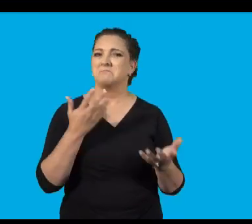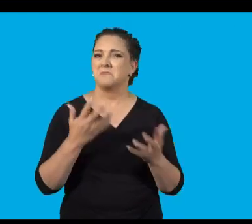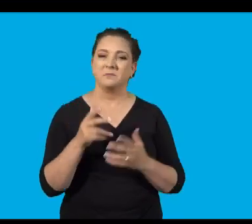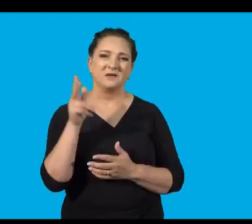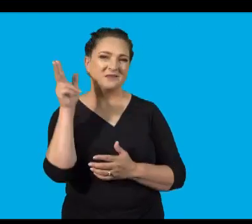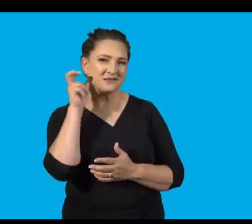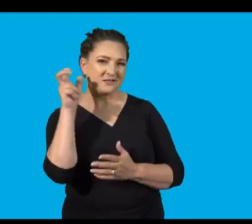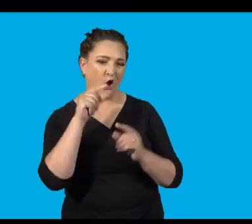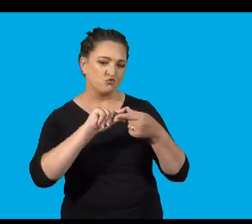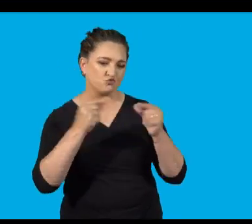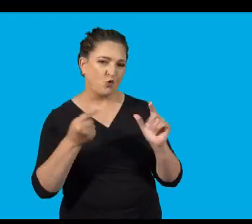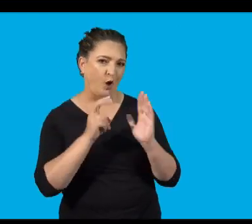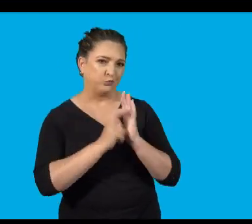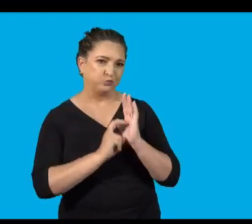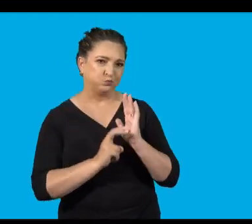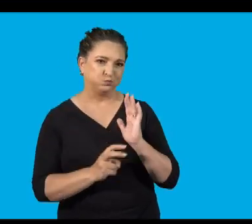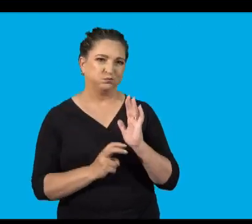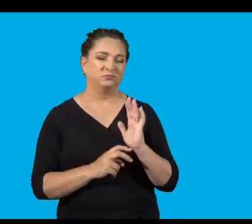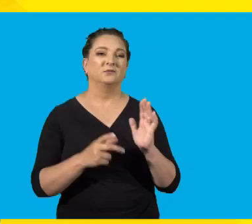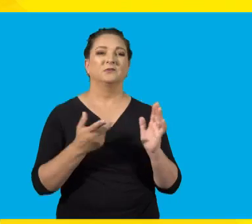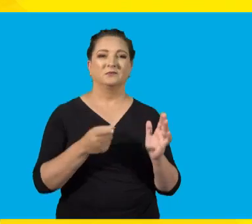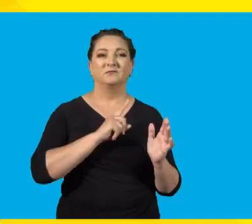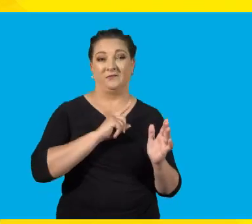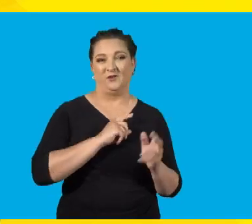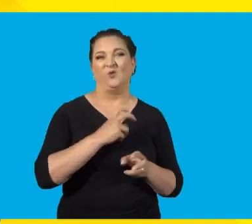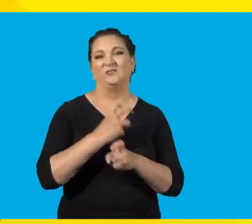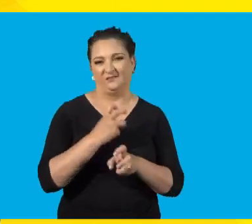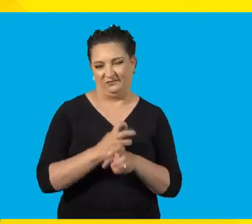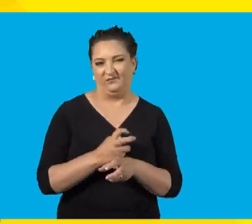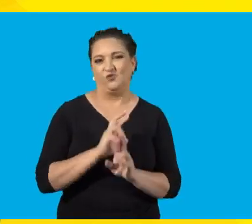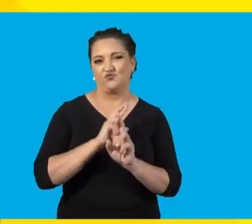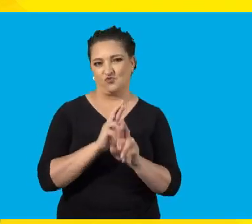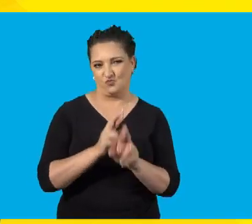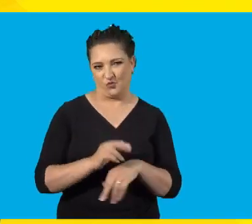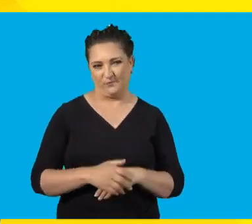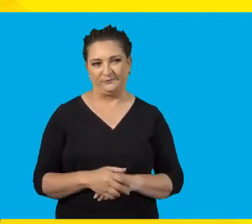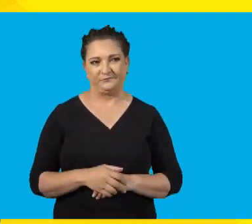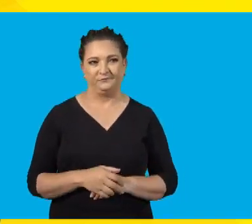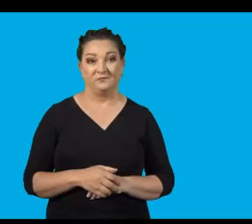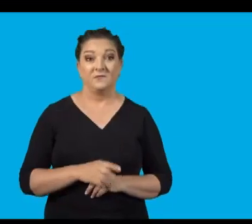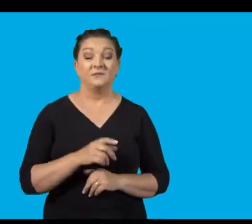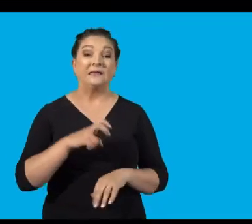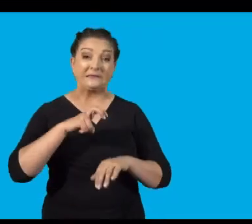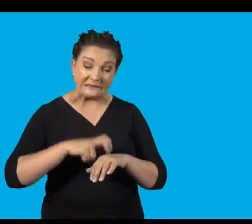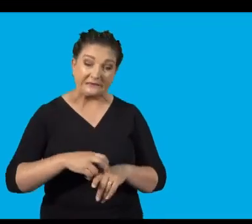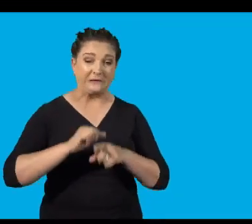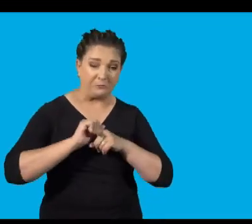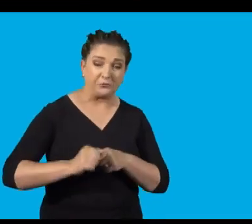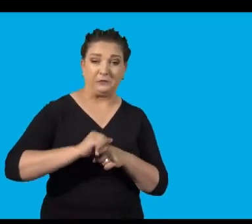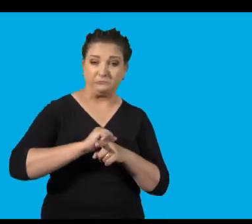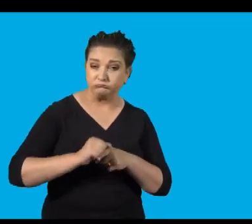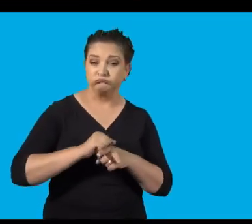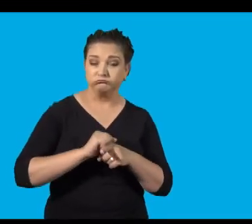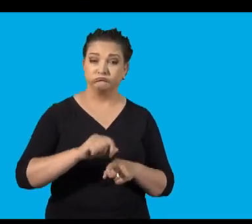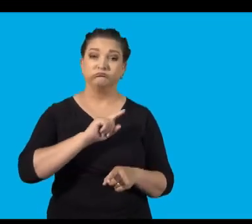lack sound grammar rules. Now, because of that, there's this difficulty to respond to questions, all right? So you need